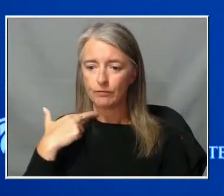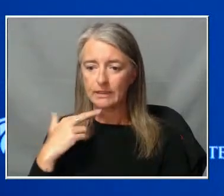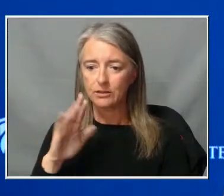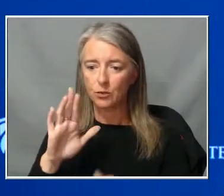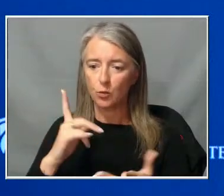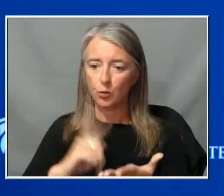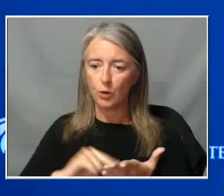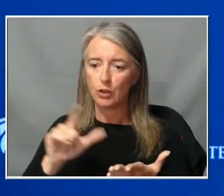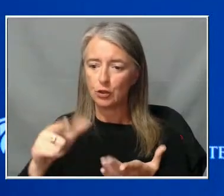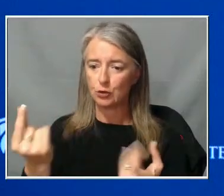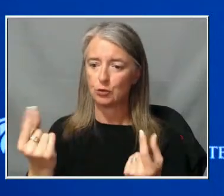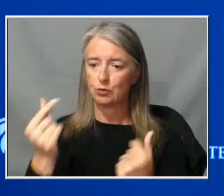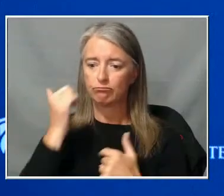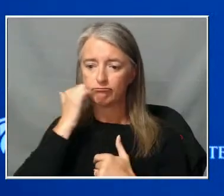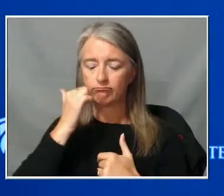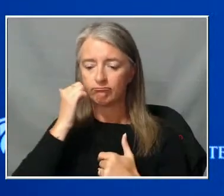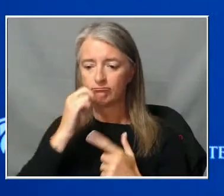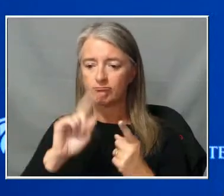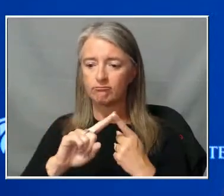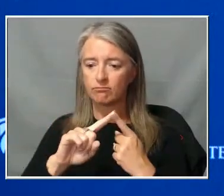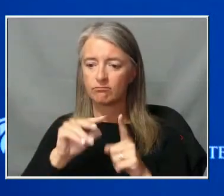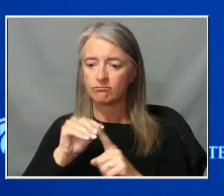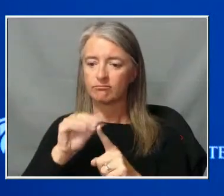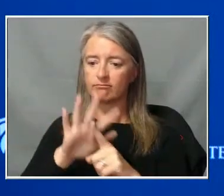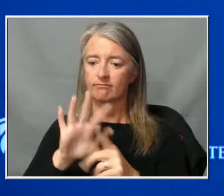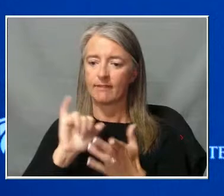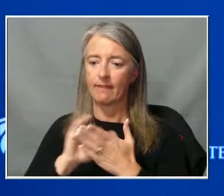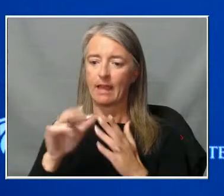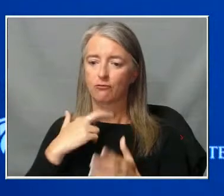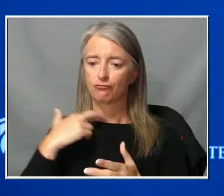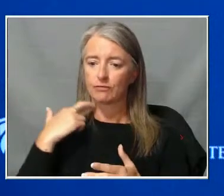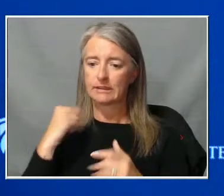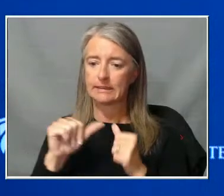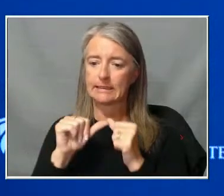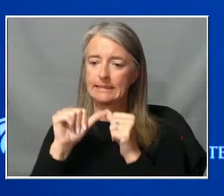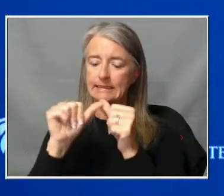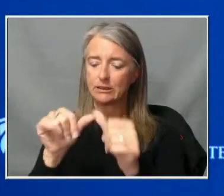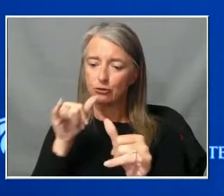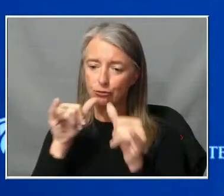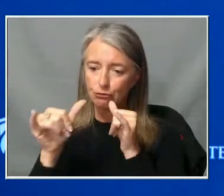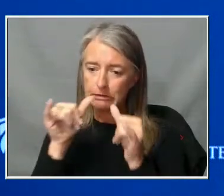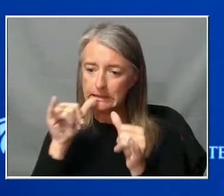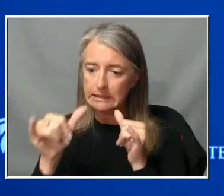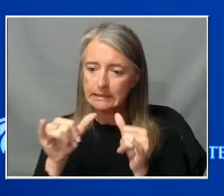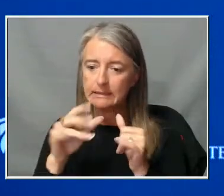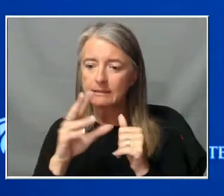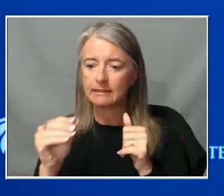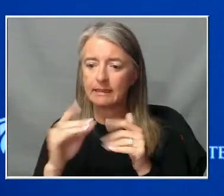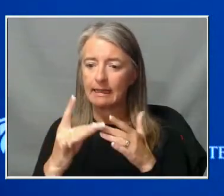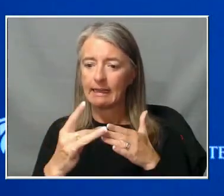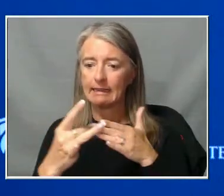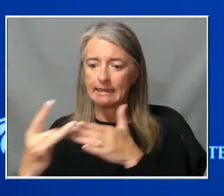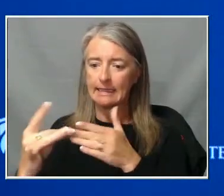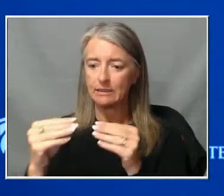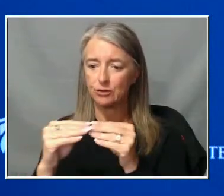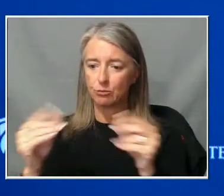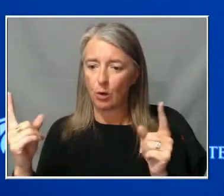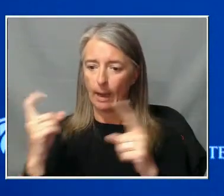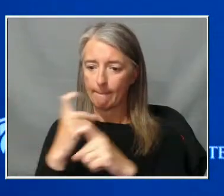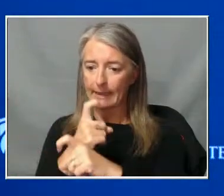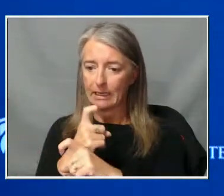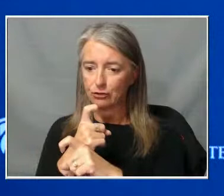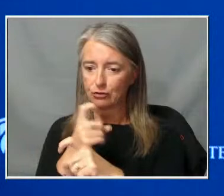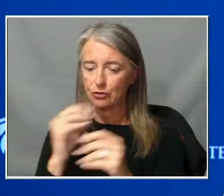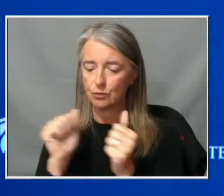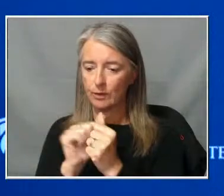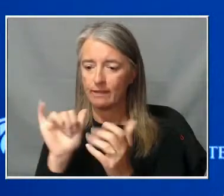day to affect that risk of continuing to drinking and leading to complications with that. So it's very important to